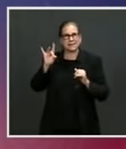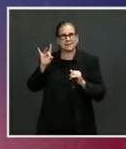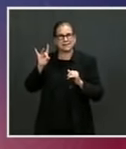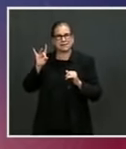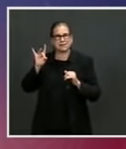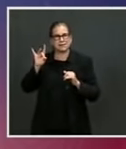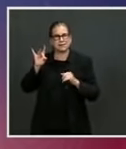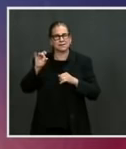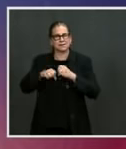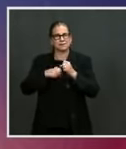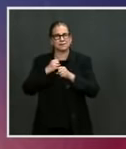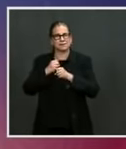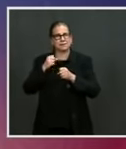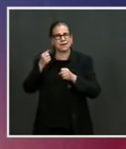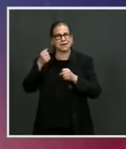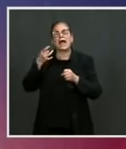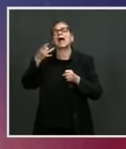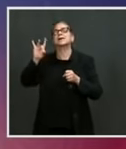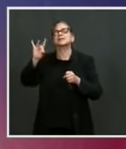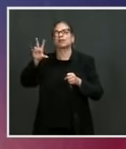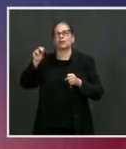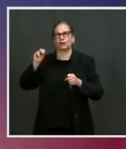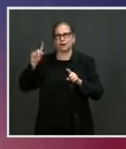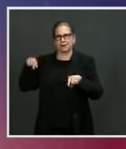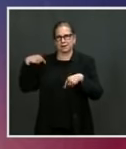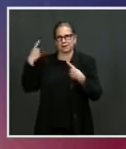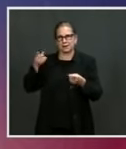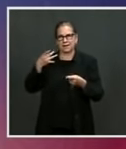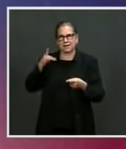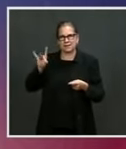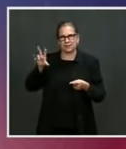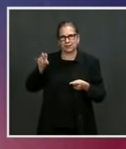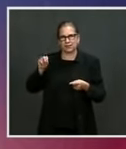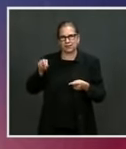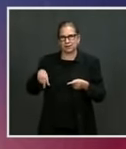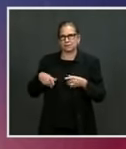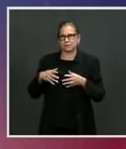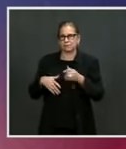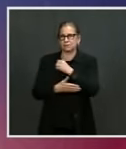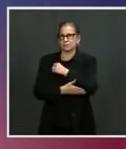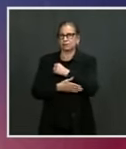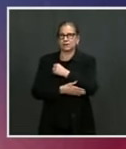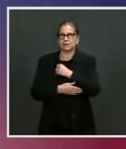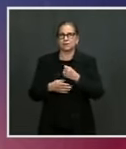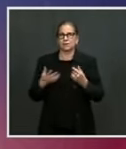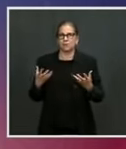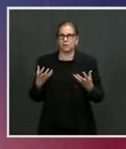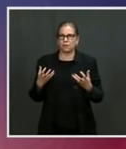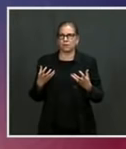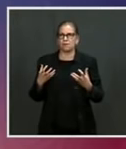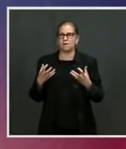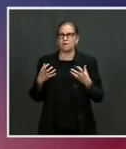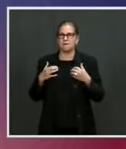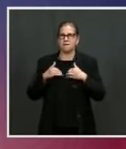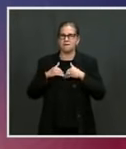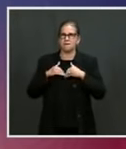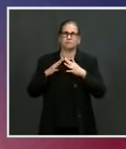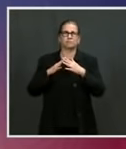disunionists put their sectional interest ahead of the common good. A great senator, Daniel